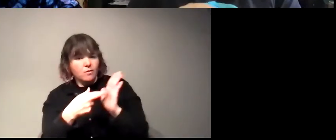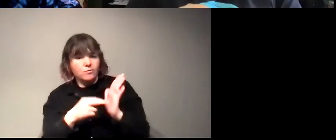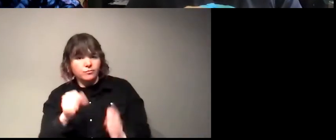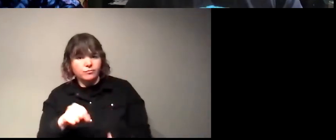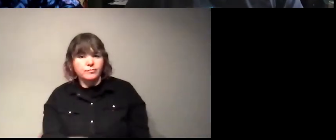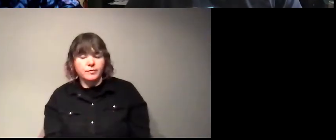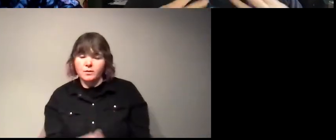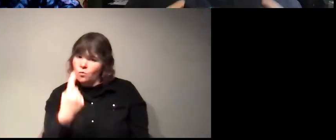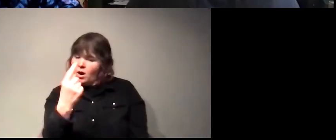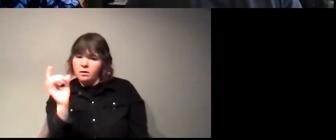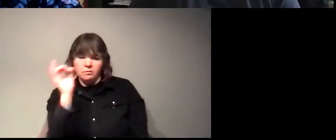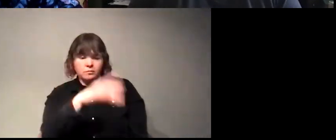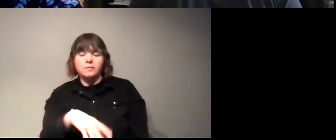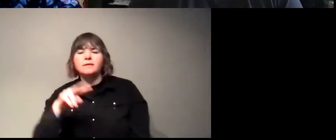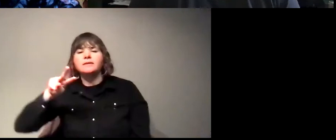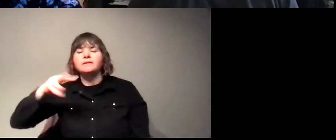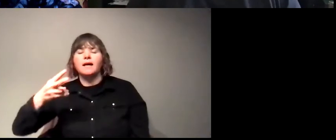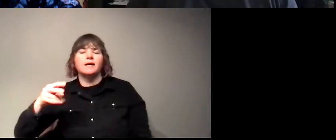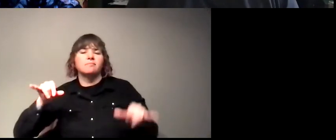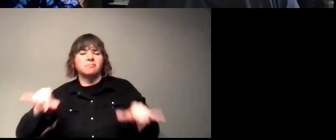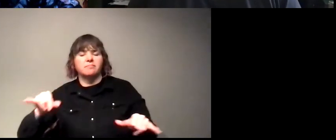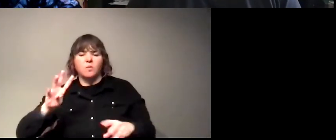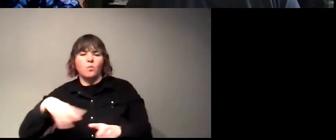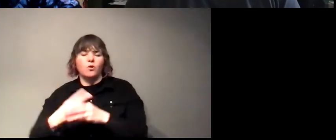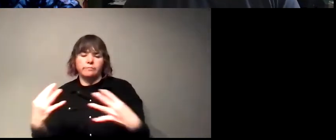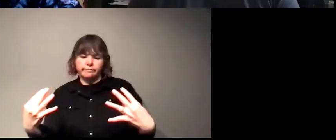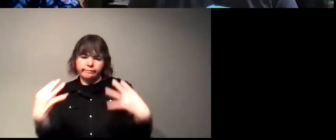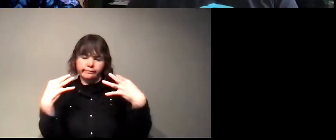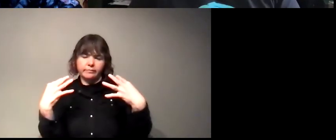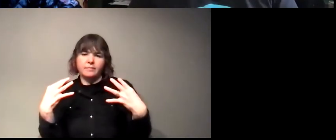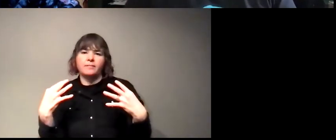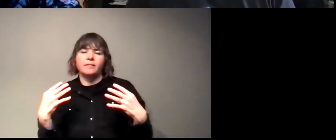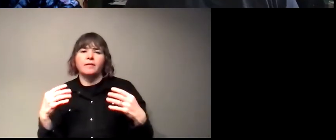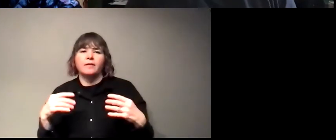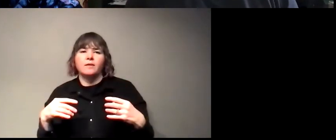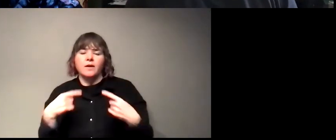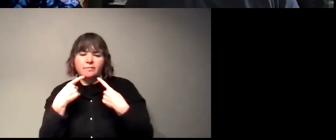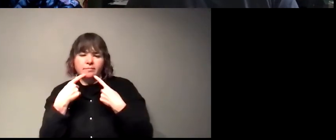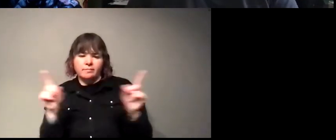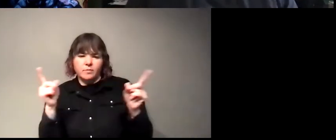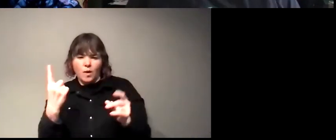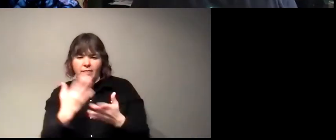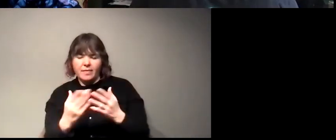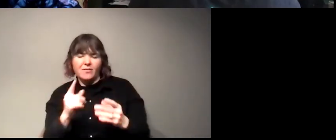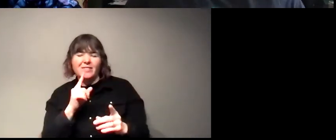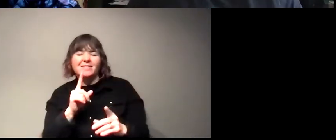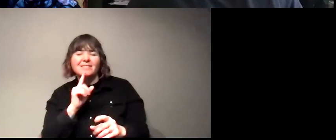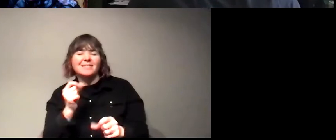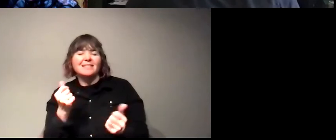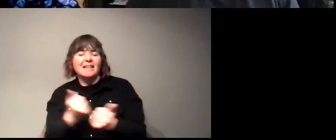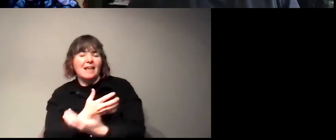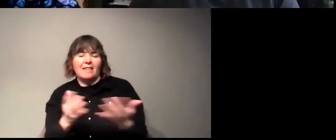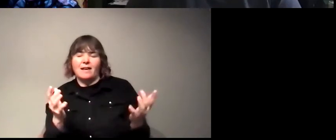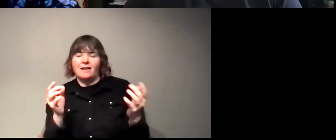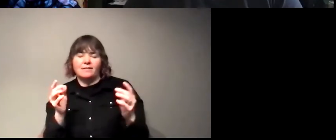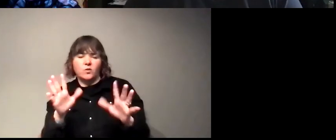yeah. Sounds good. And then your second question is, you still have everybody's attention in the whole world. Okay, let's go. One thing about anything you want. This